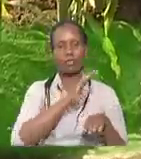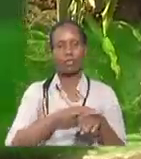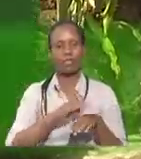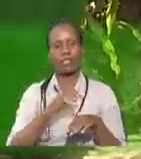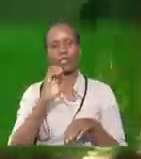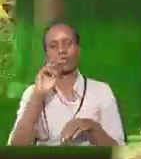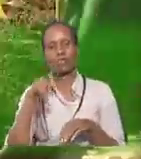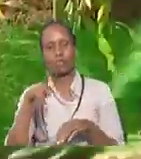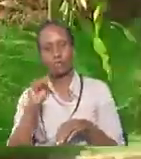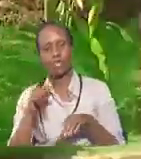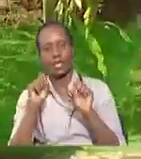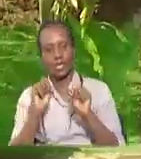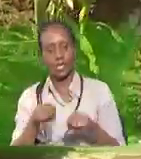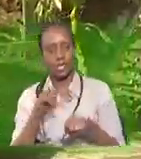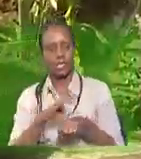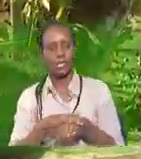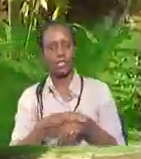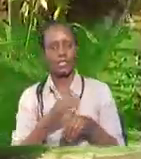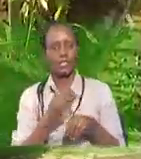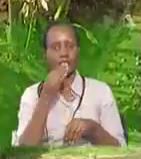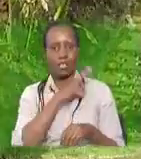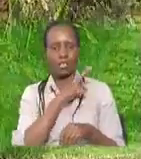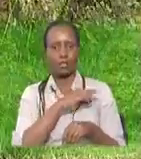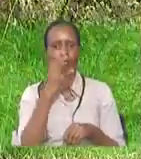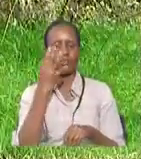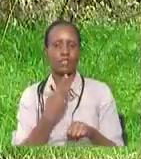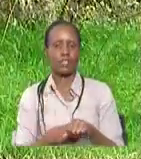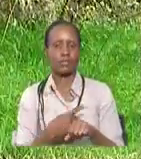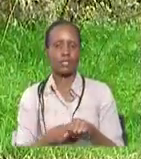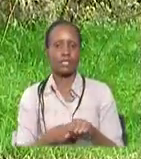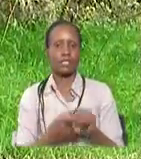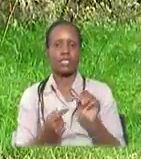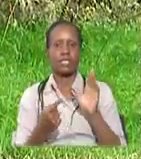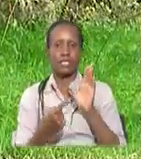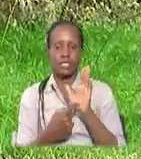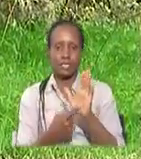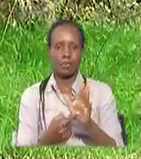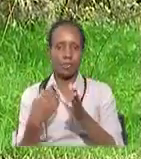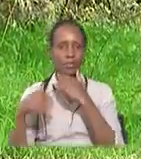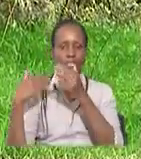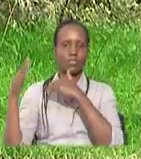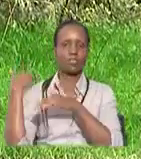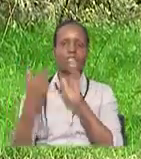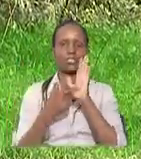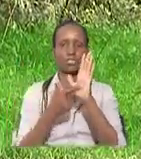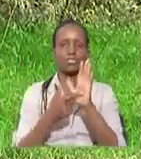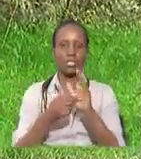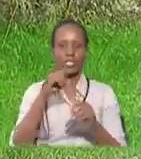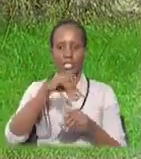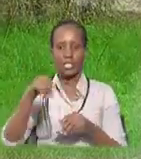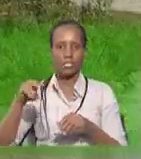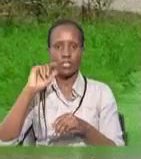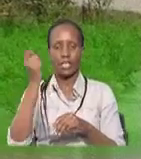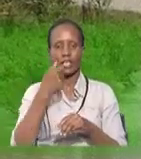crops, incomes can be multiplied 10 times. Historical records show that irrigation in Kenya